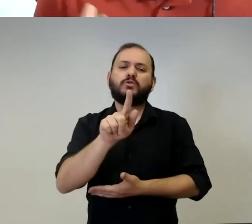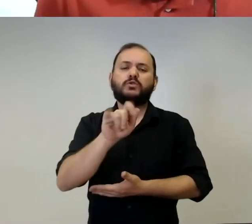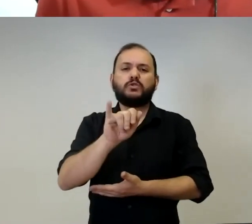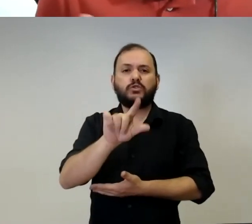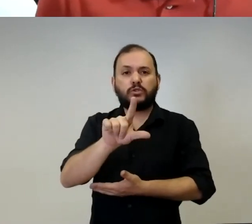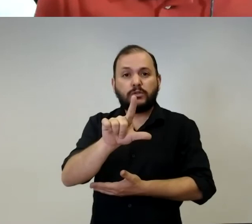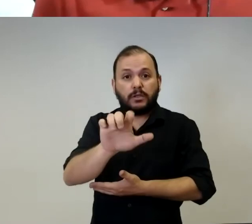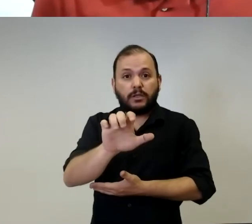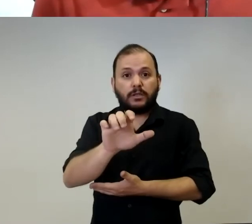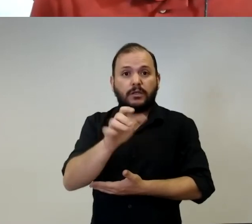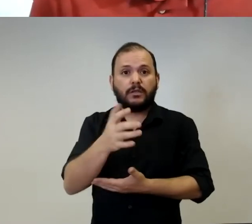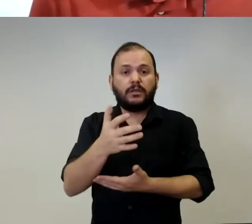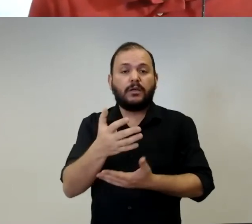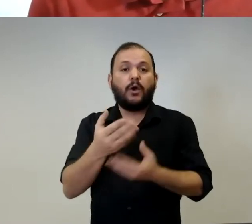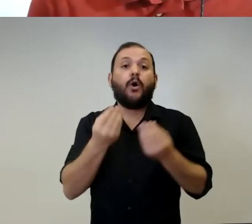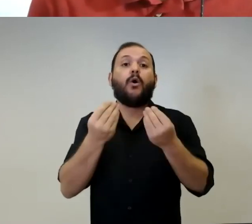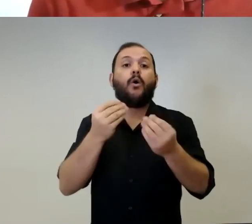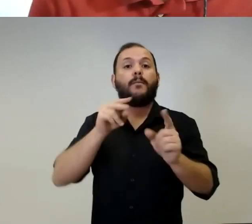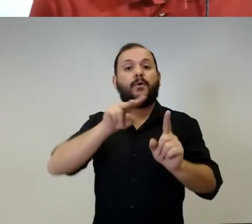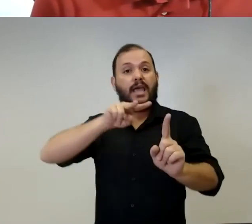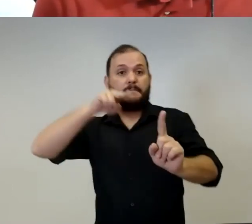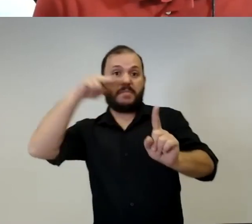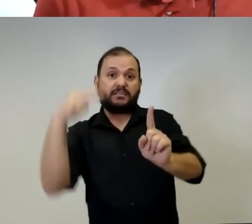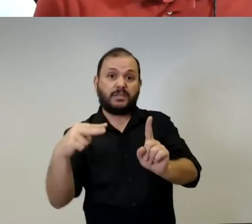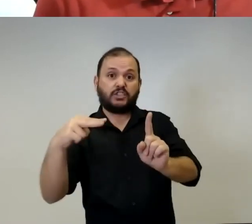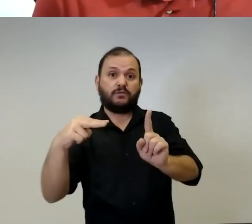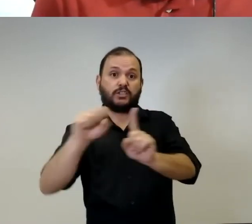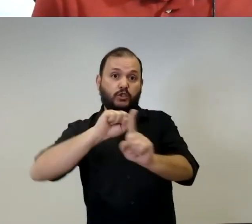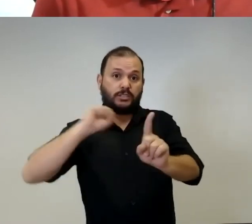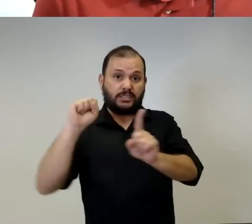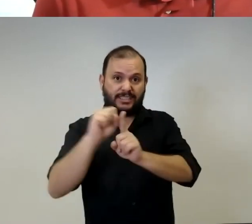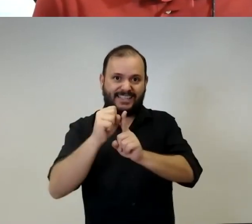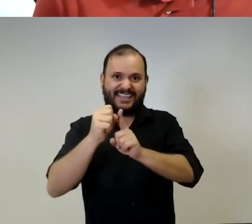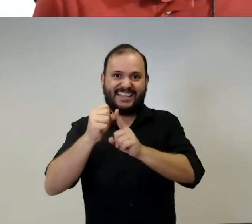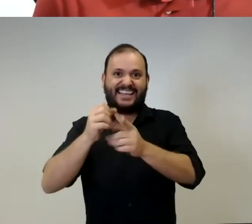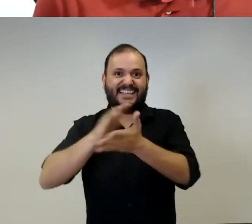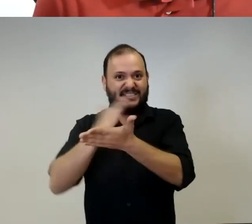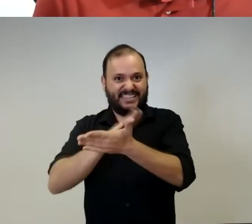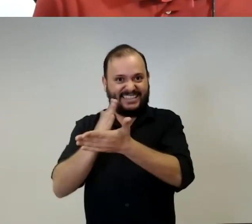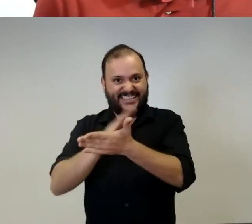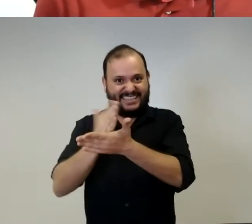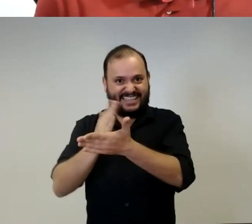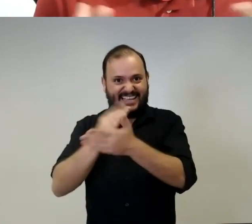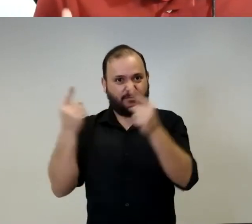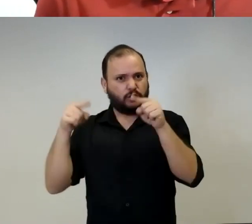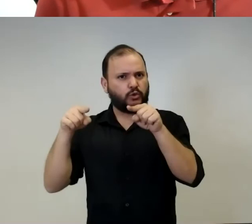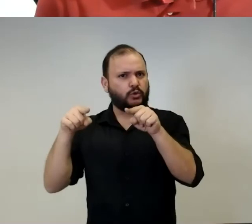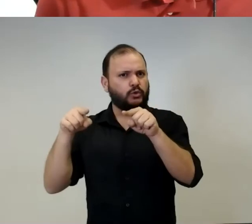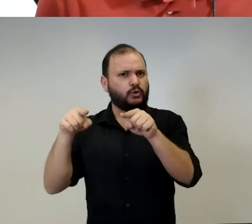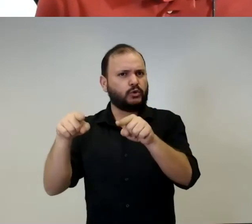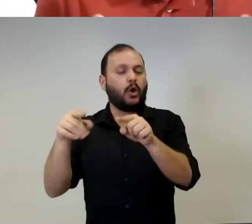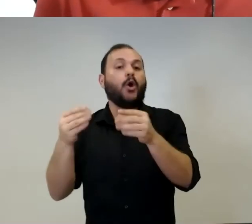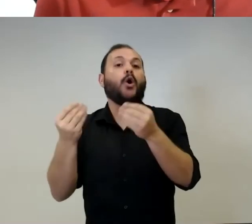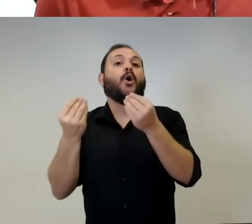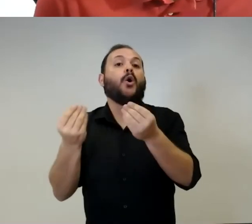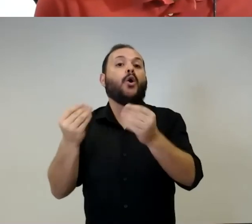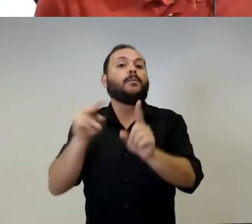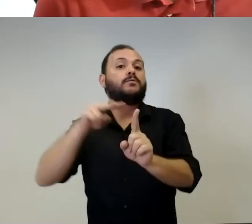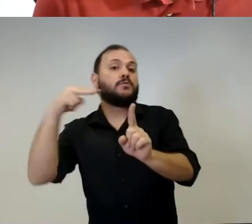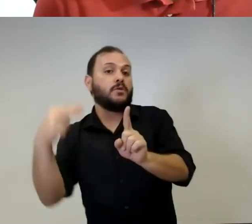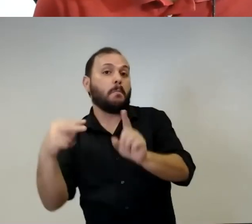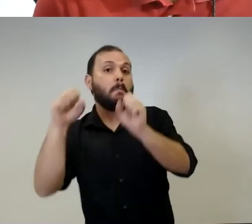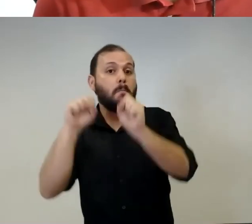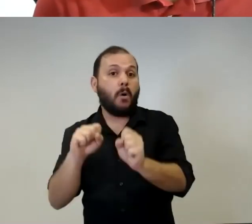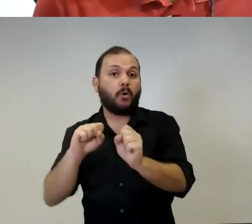the social aspect of simultaneous interpreting and how this can have an effect, mostly negative